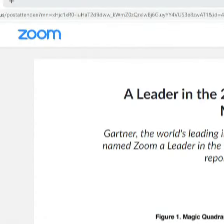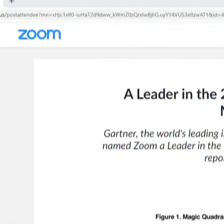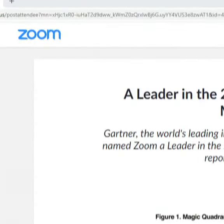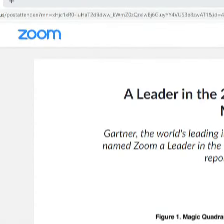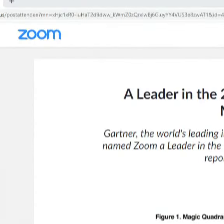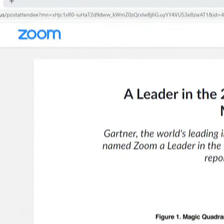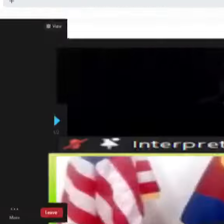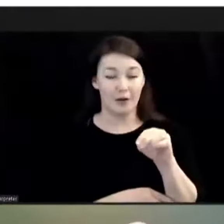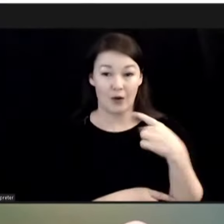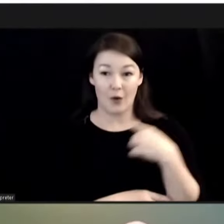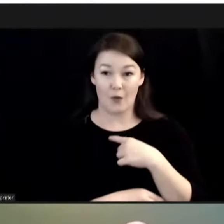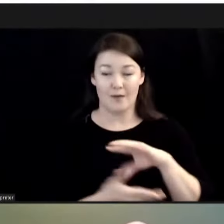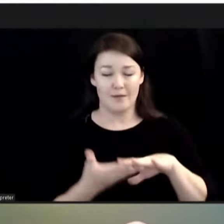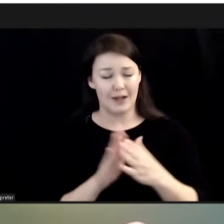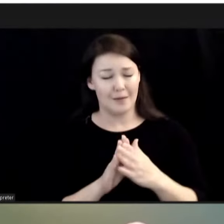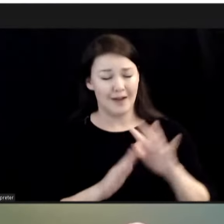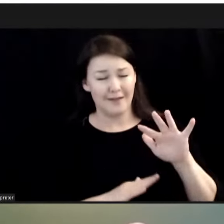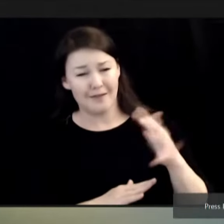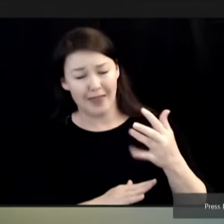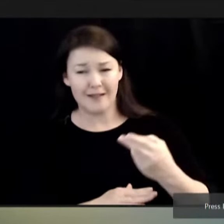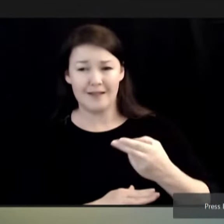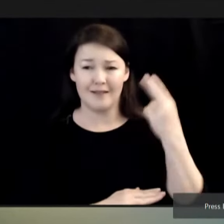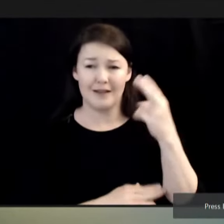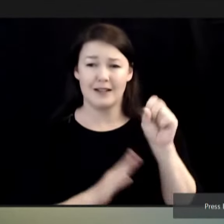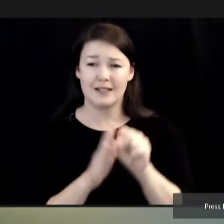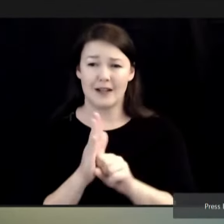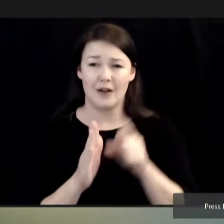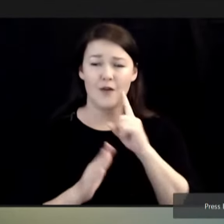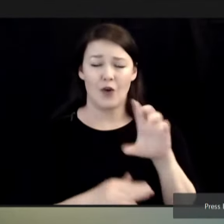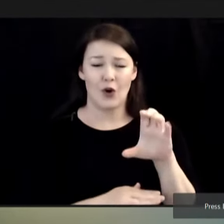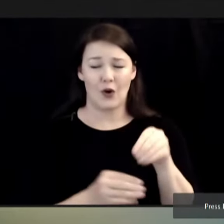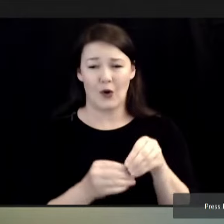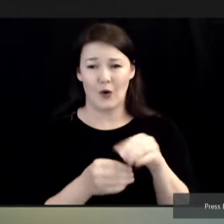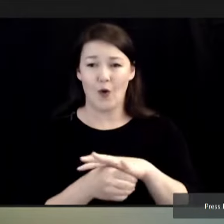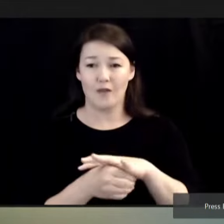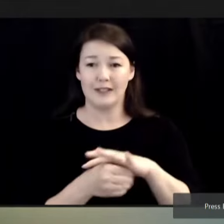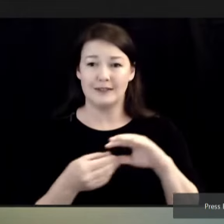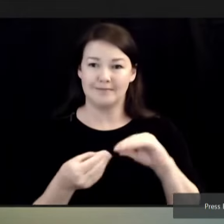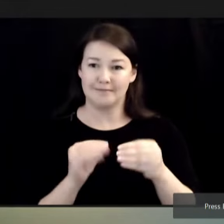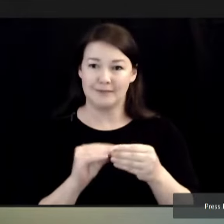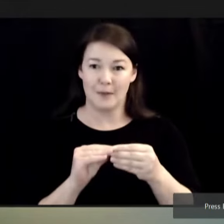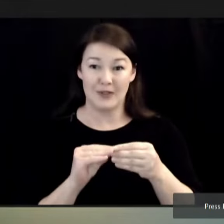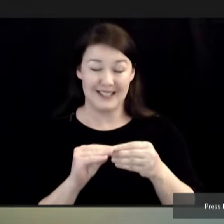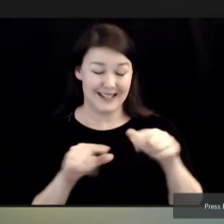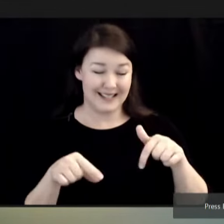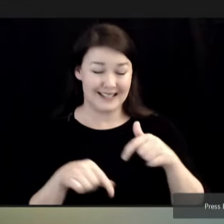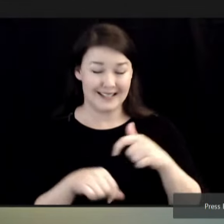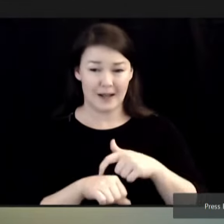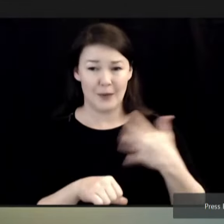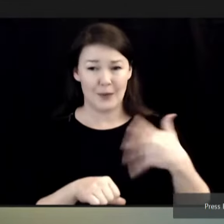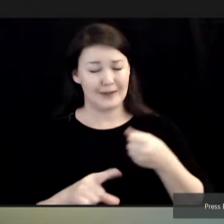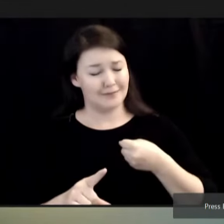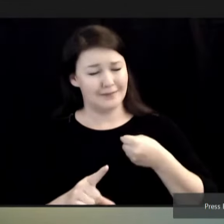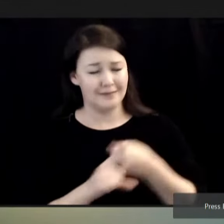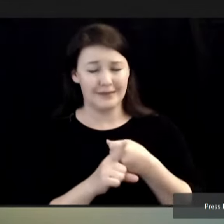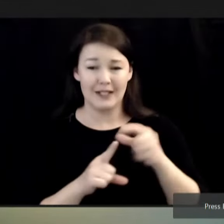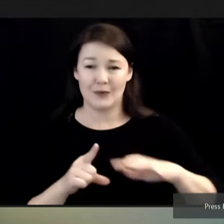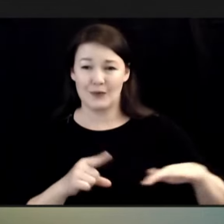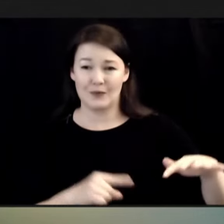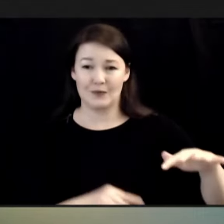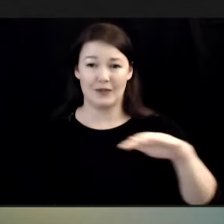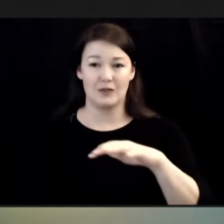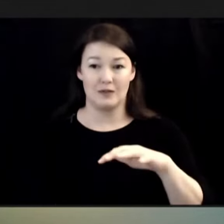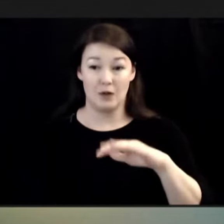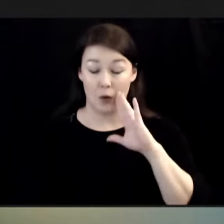risen to become the fifth highest state for COVID rates at this point in time. It's hitting our region very heavily. It